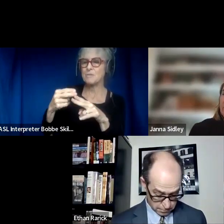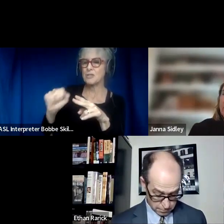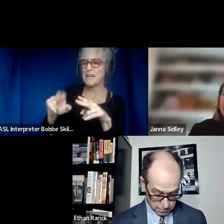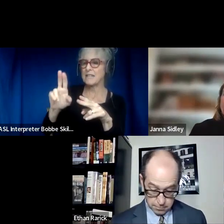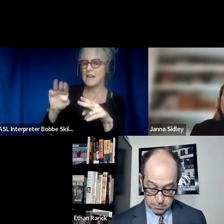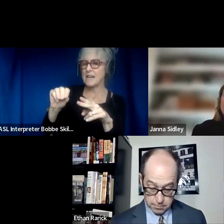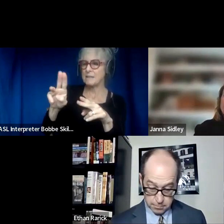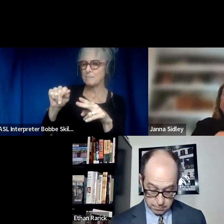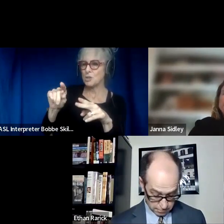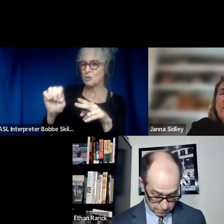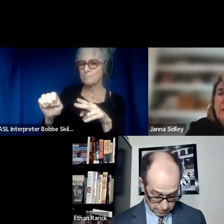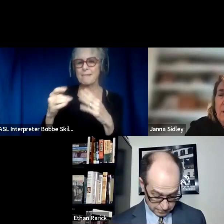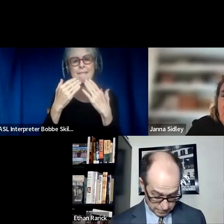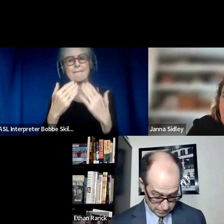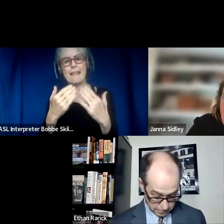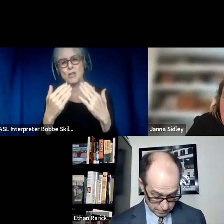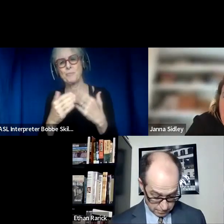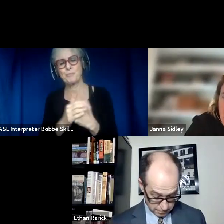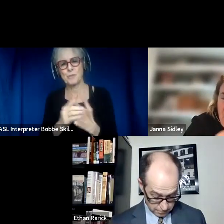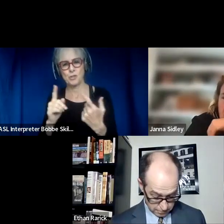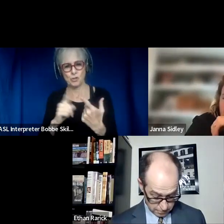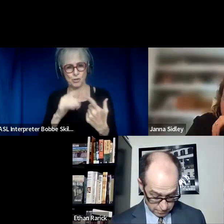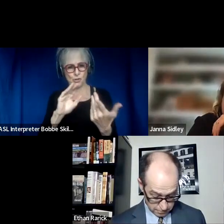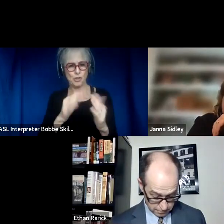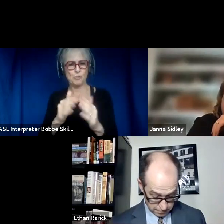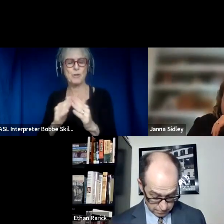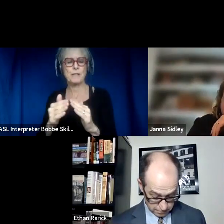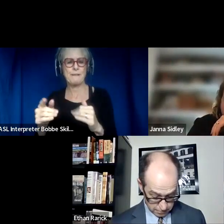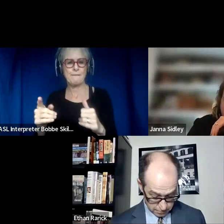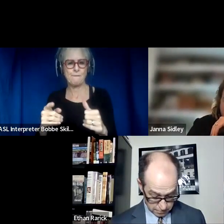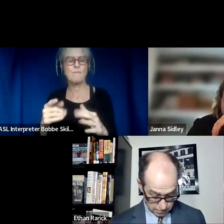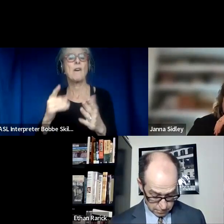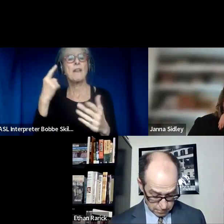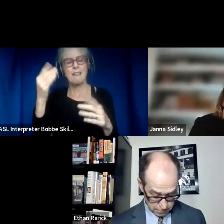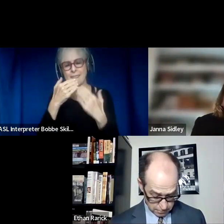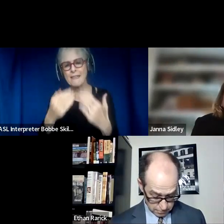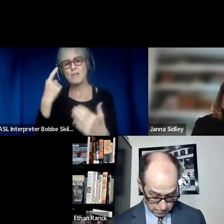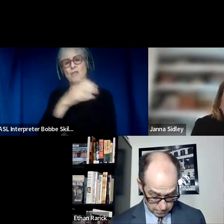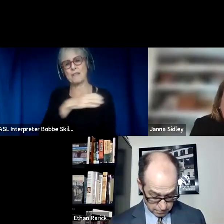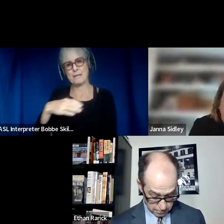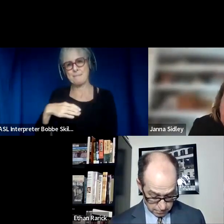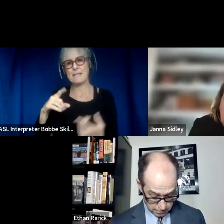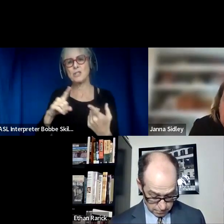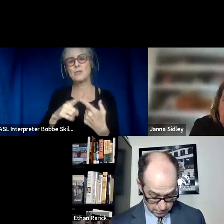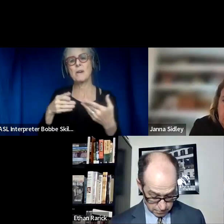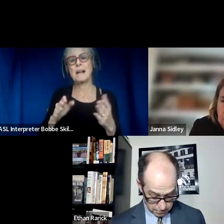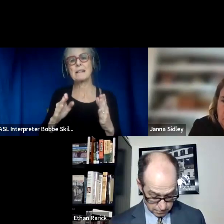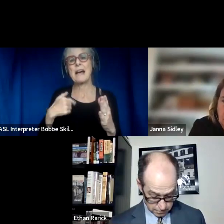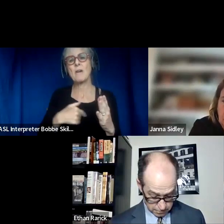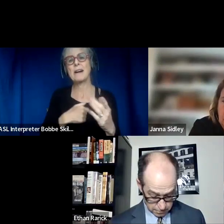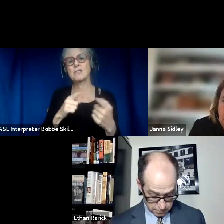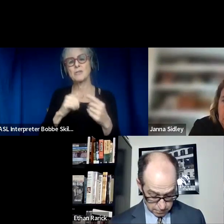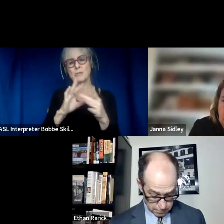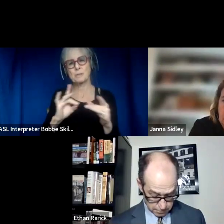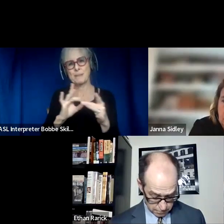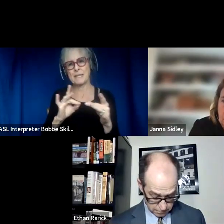Yes, thank you. Thank you to the committee, first of all, for allowing us to add our comments. I